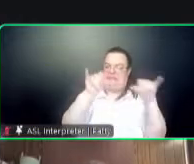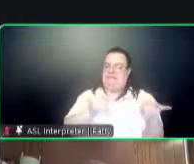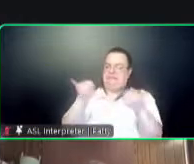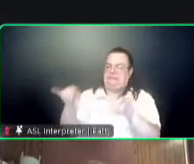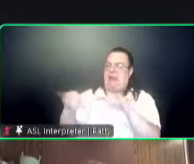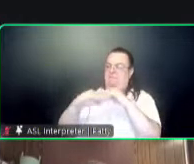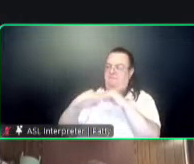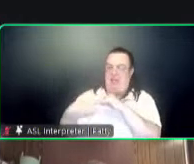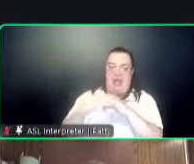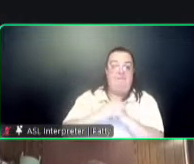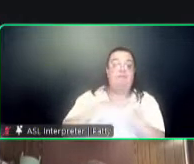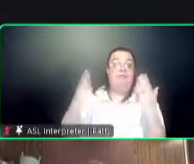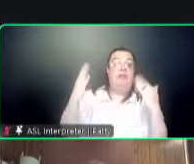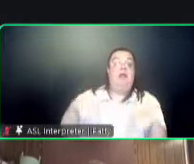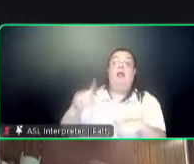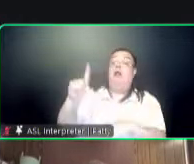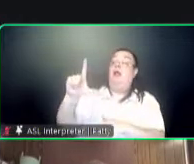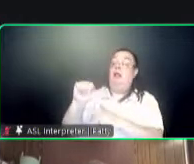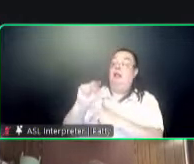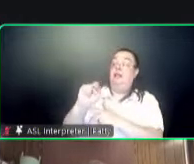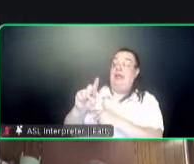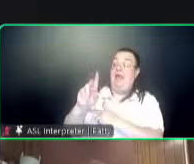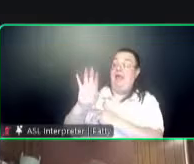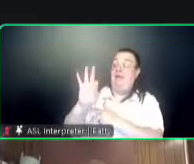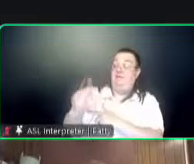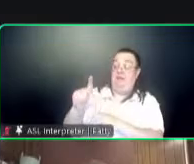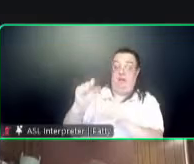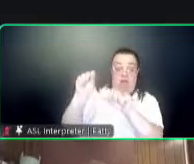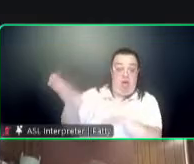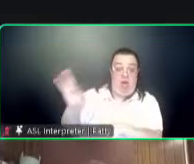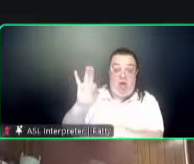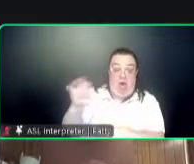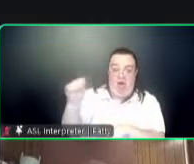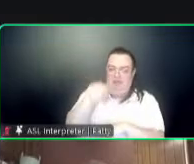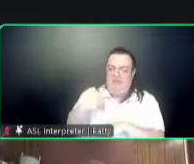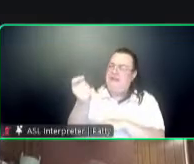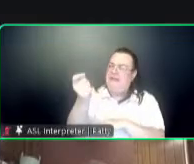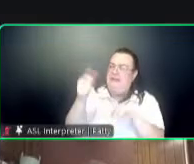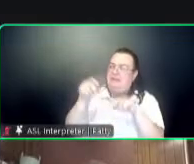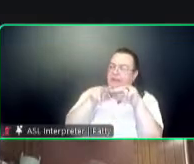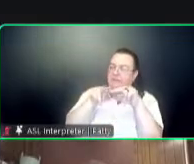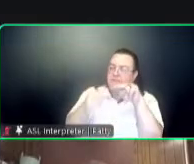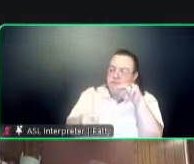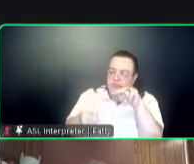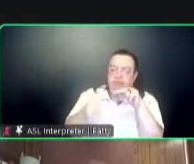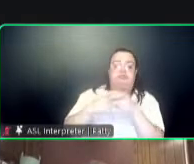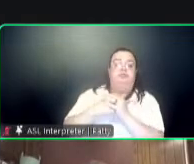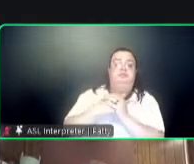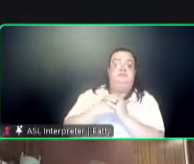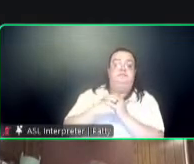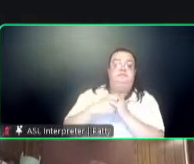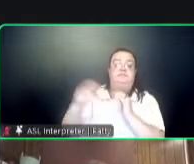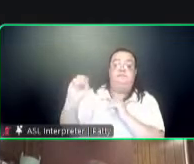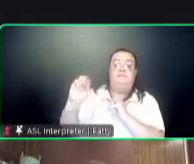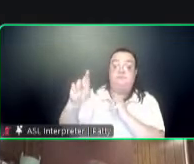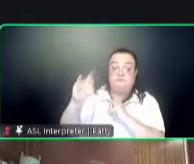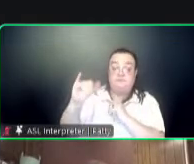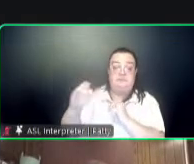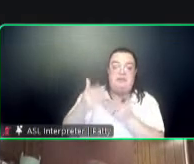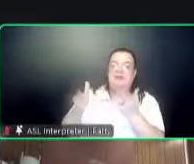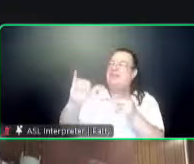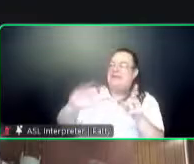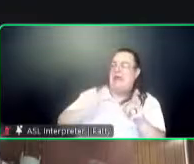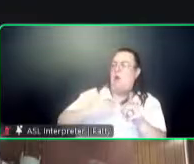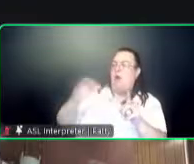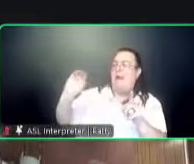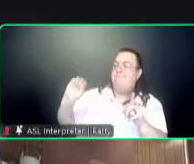Landfill disposal fees, we've tweaked those down slightly. The organic materials, that'd be our mulch.